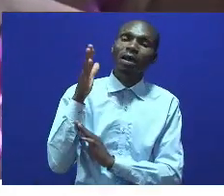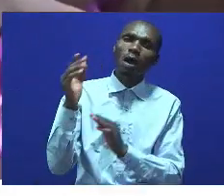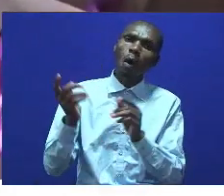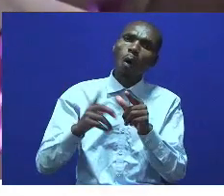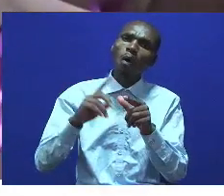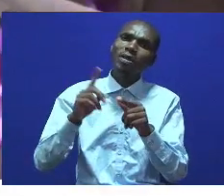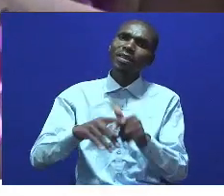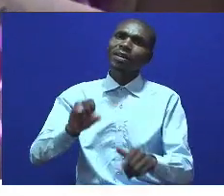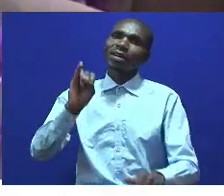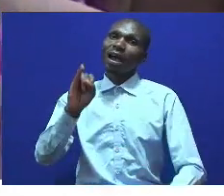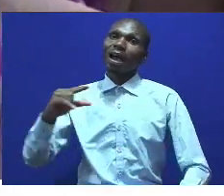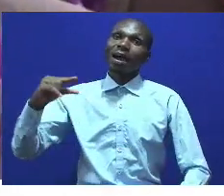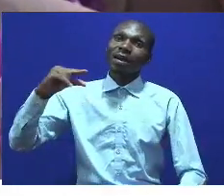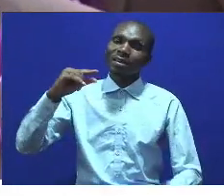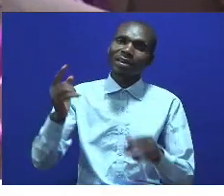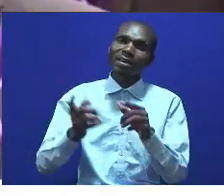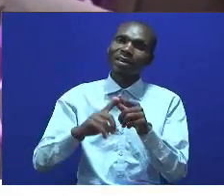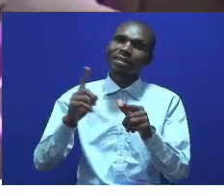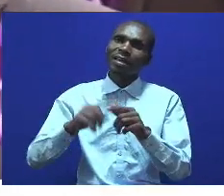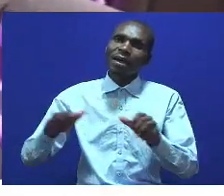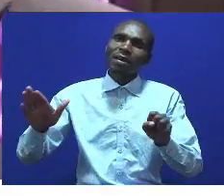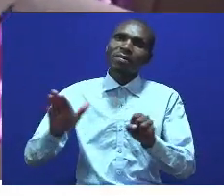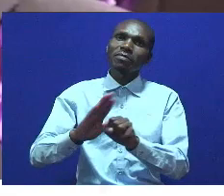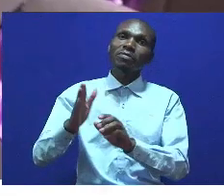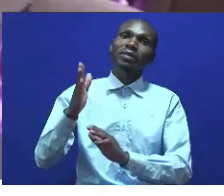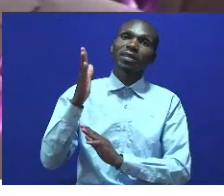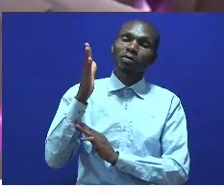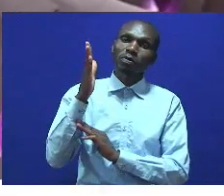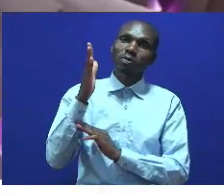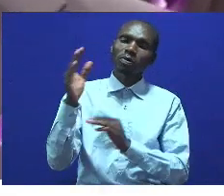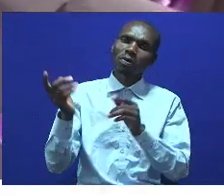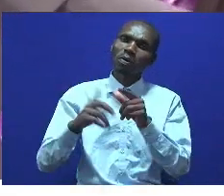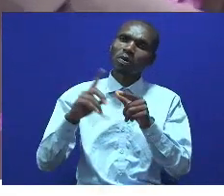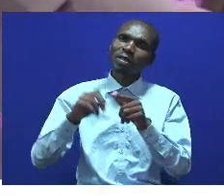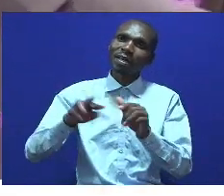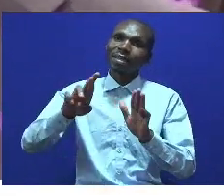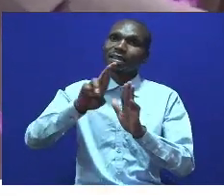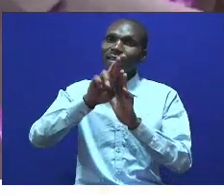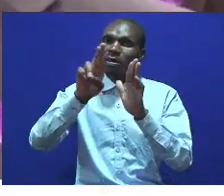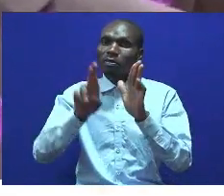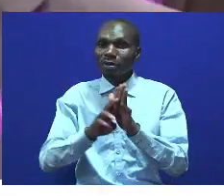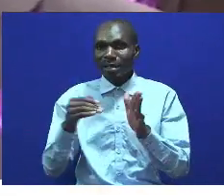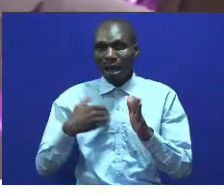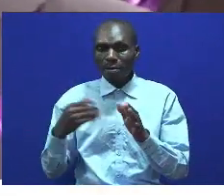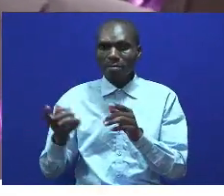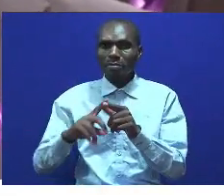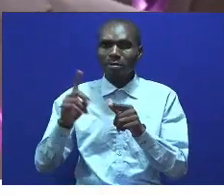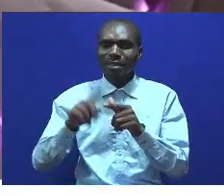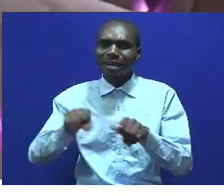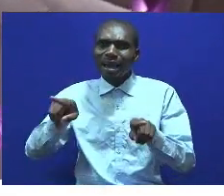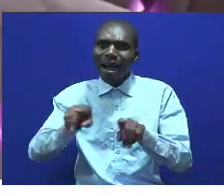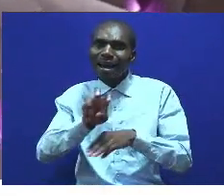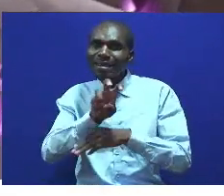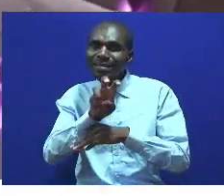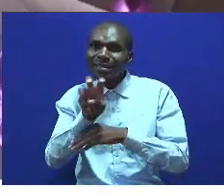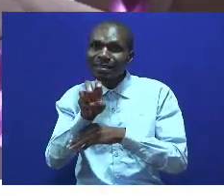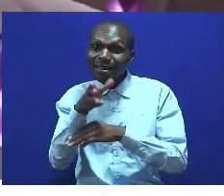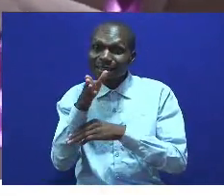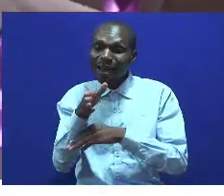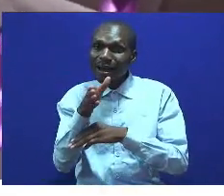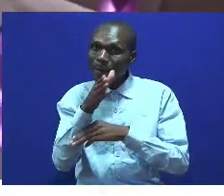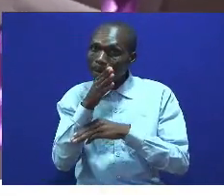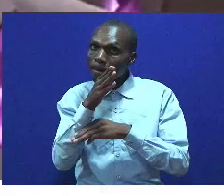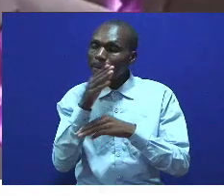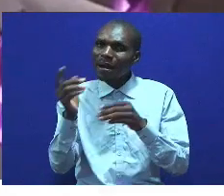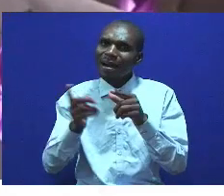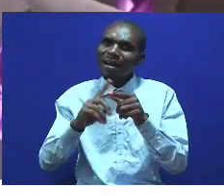Inspector General of Police and the entire security apparatus. Their policy appears to be see no evil and hear no evil. It